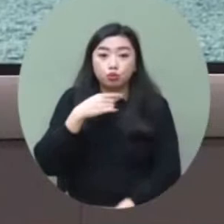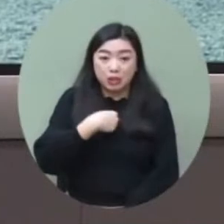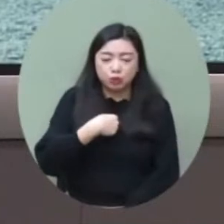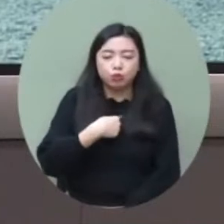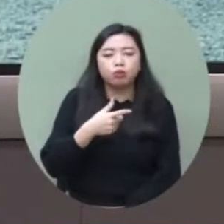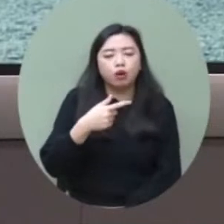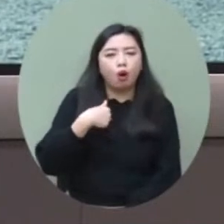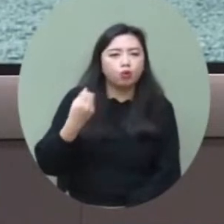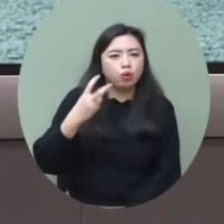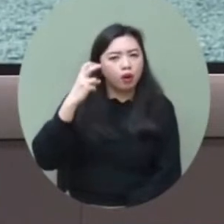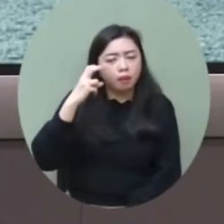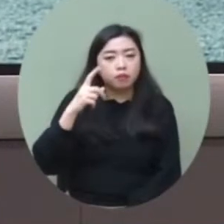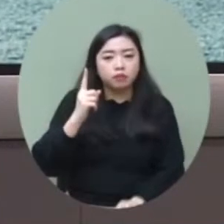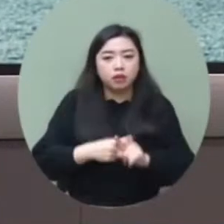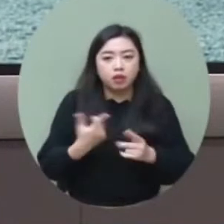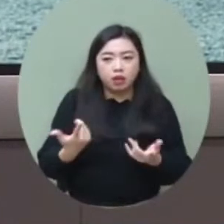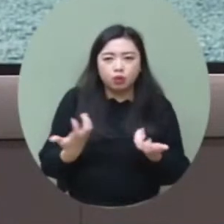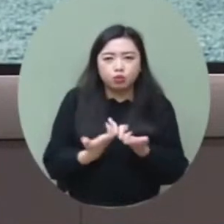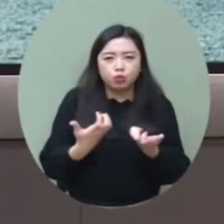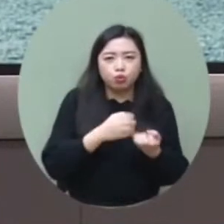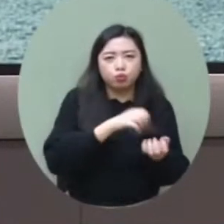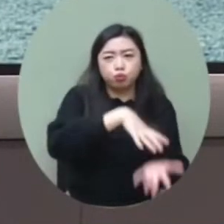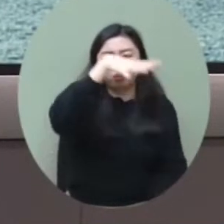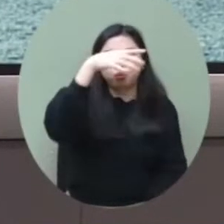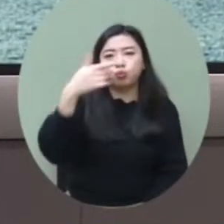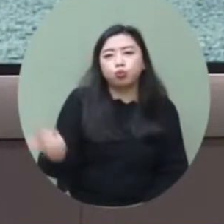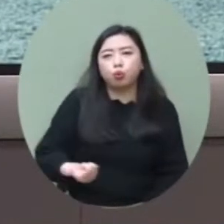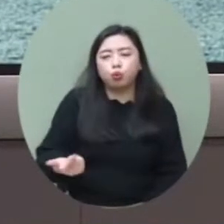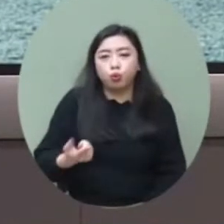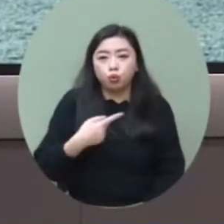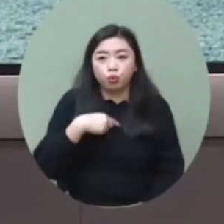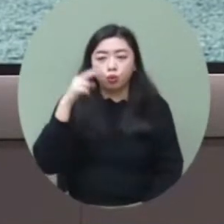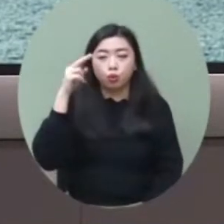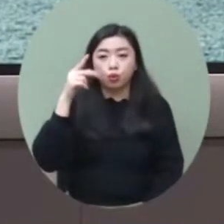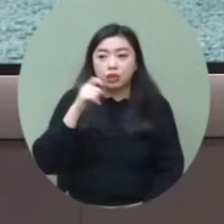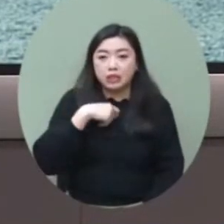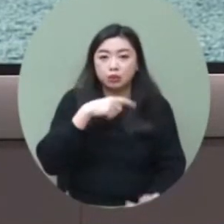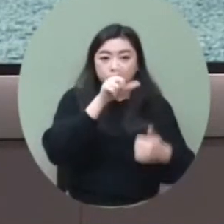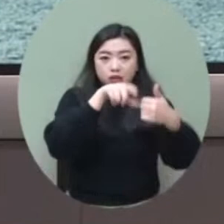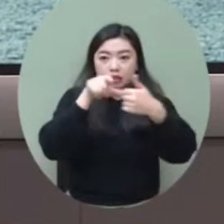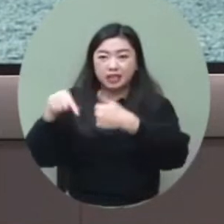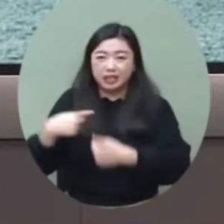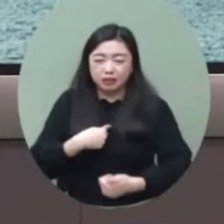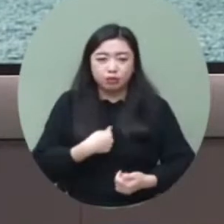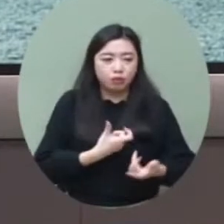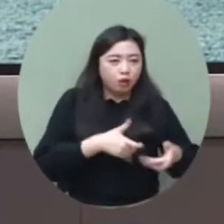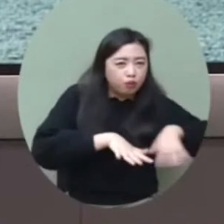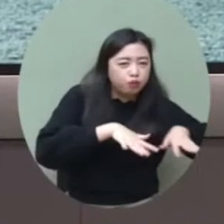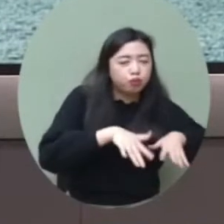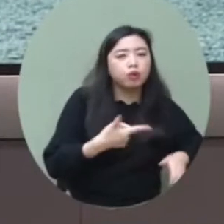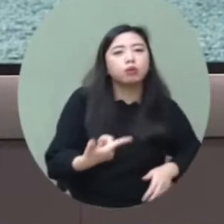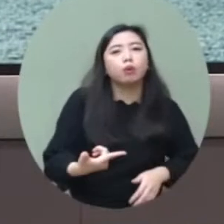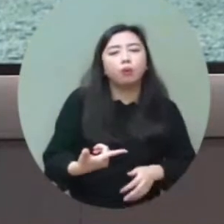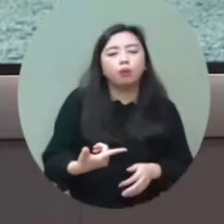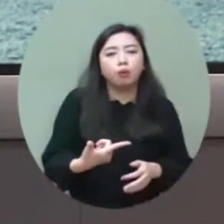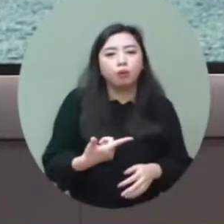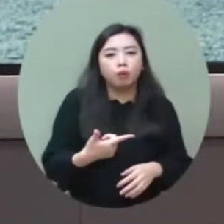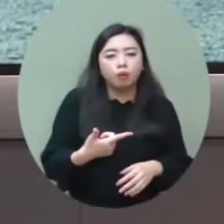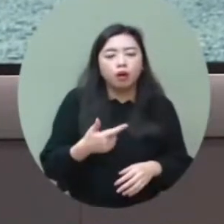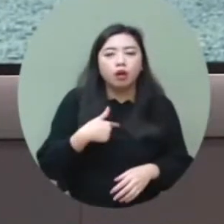understand the situation. If further proof is needed, then we would need to explore what to do, since we are looking at